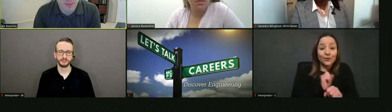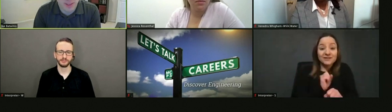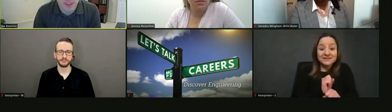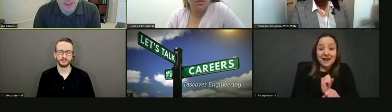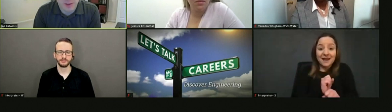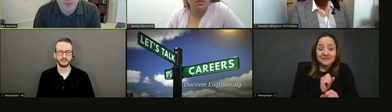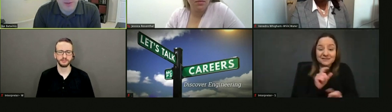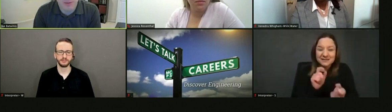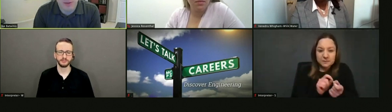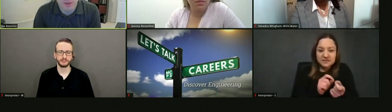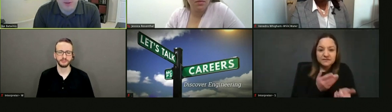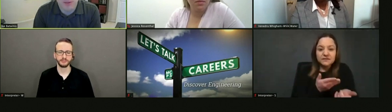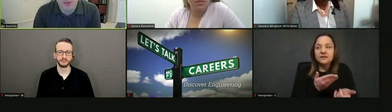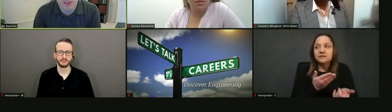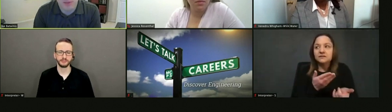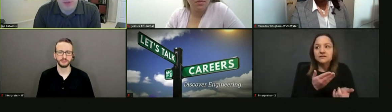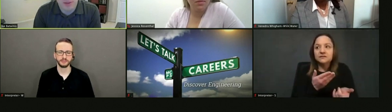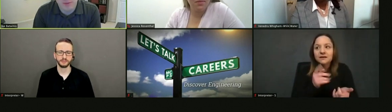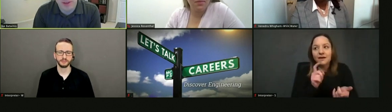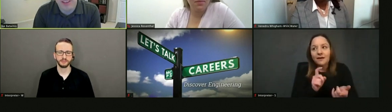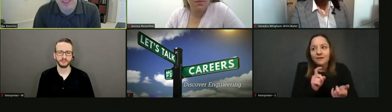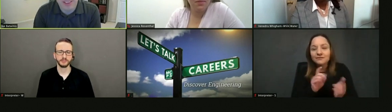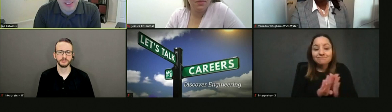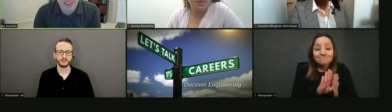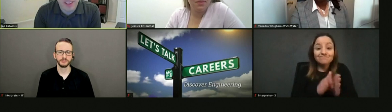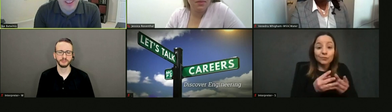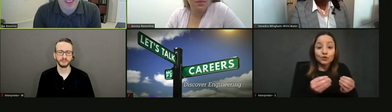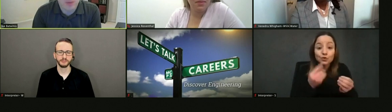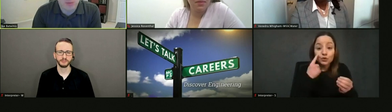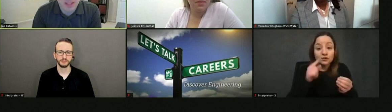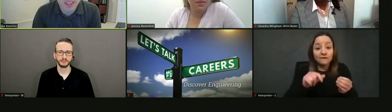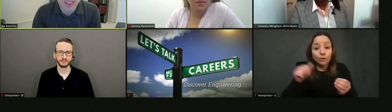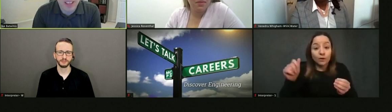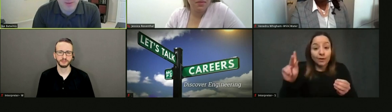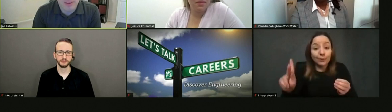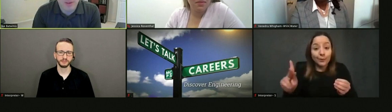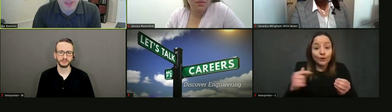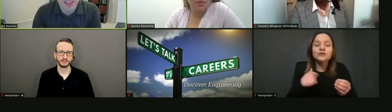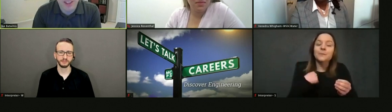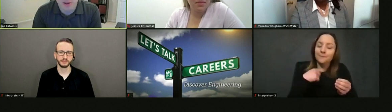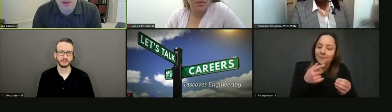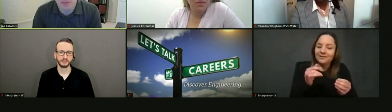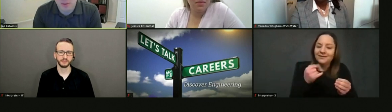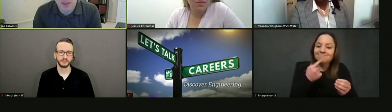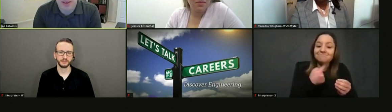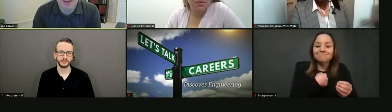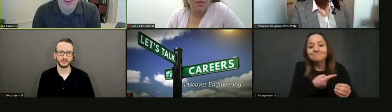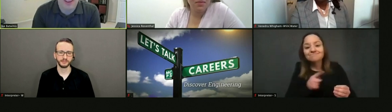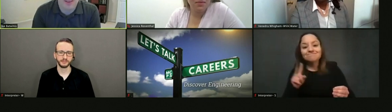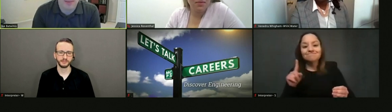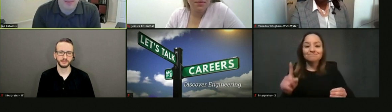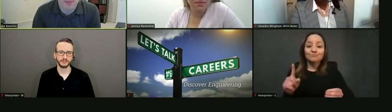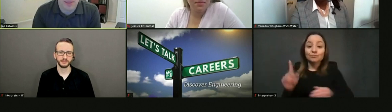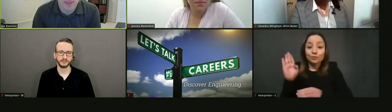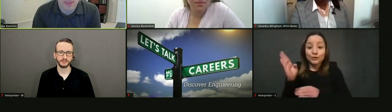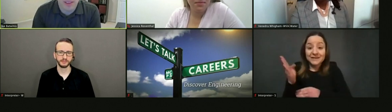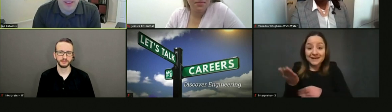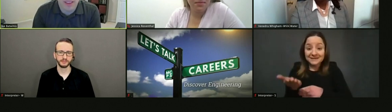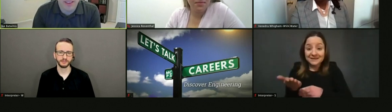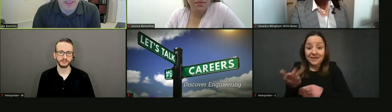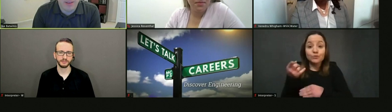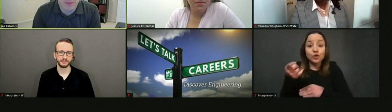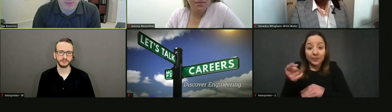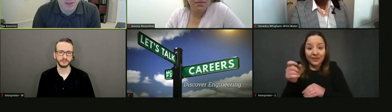to, come up with a solution for somebody, but then I'm going to have to explain it to them and so they can go and implement it.